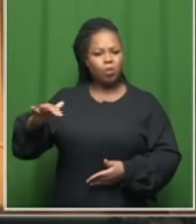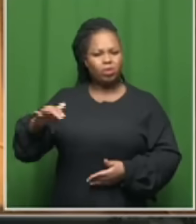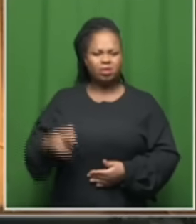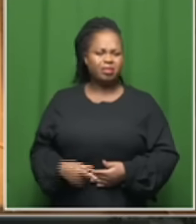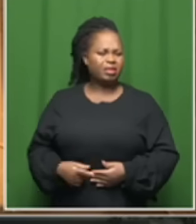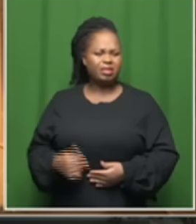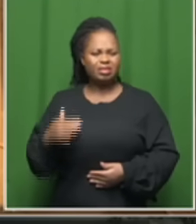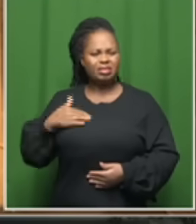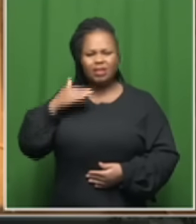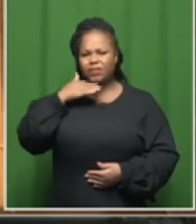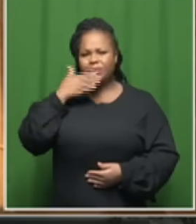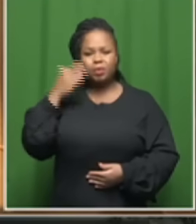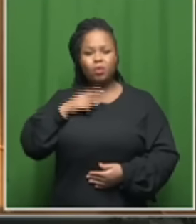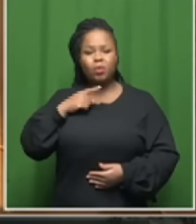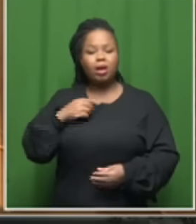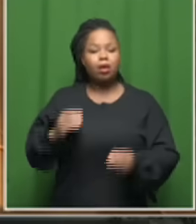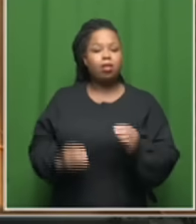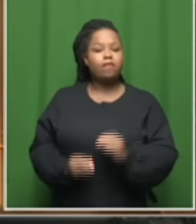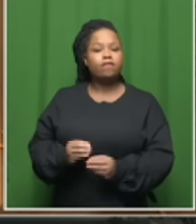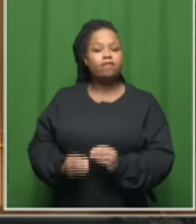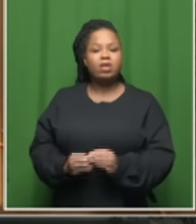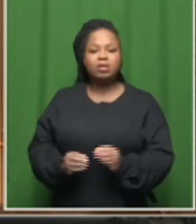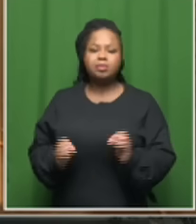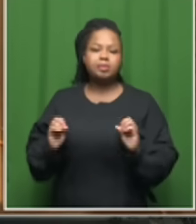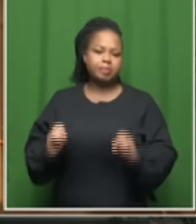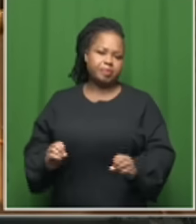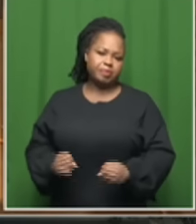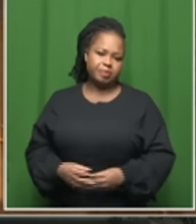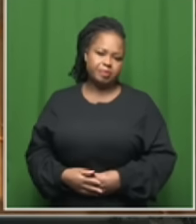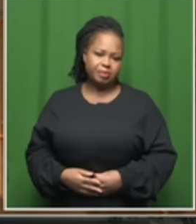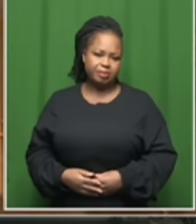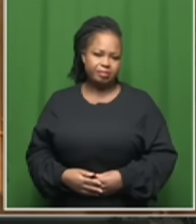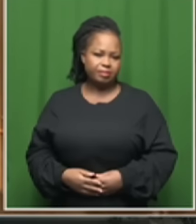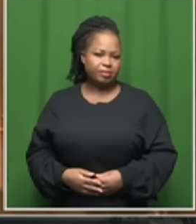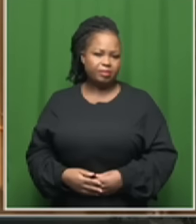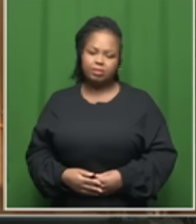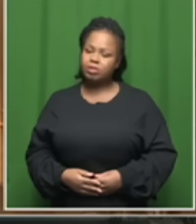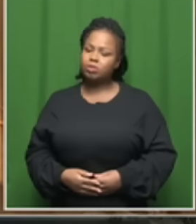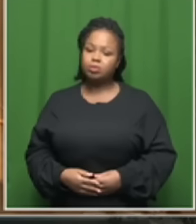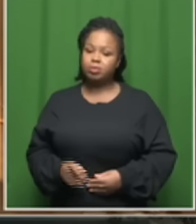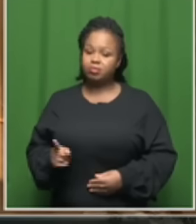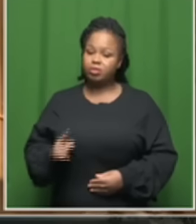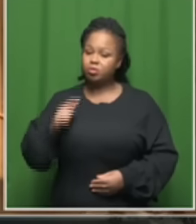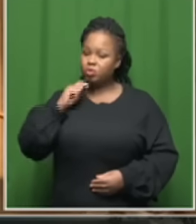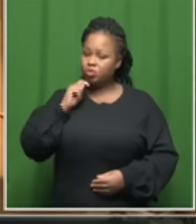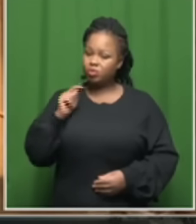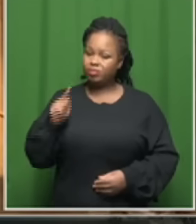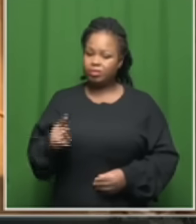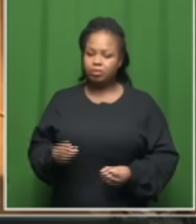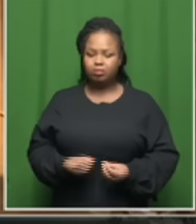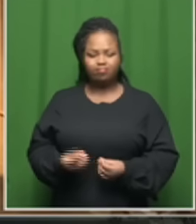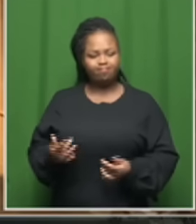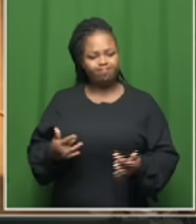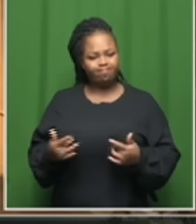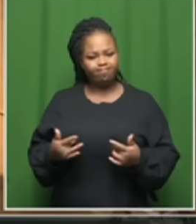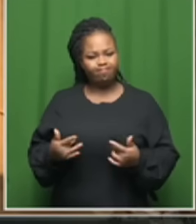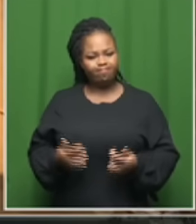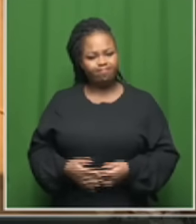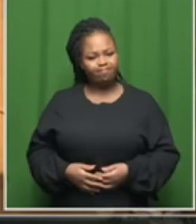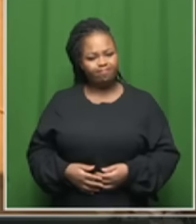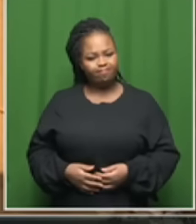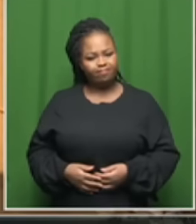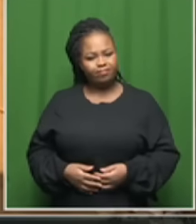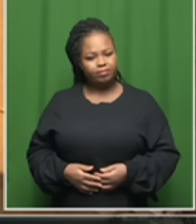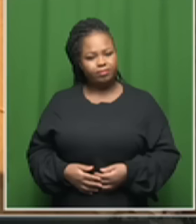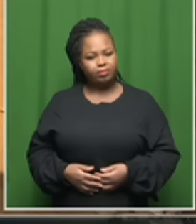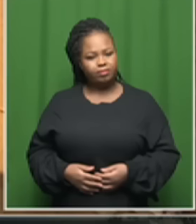no maintenance. They're poorly equipped, and it certainly is something that is a great concern for us. So perhaps